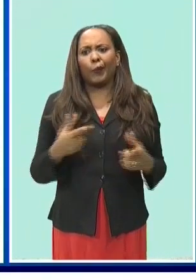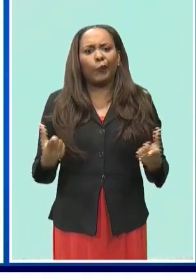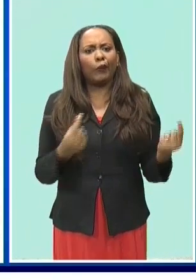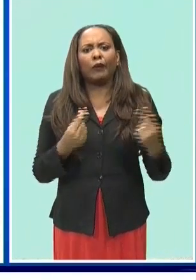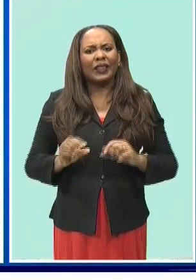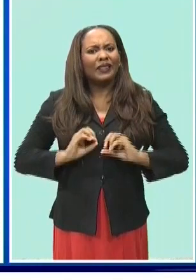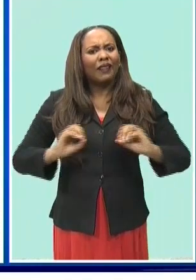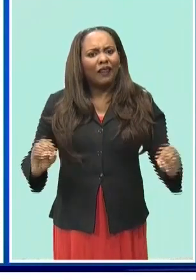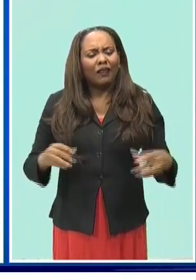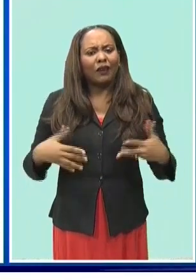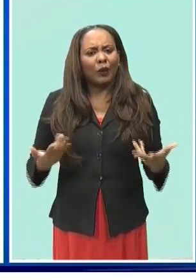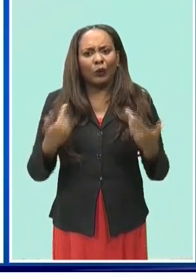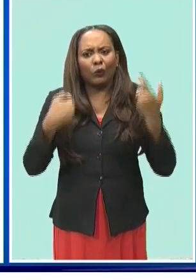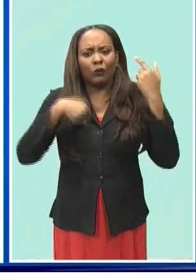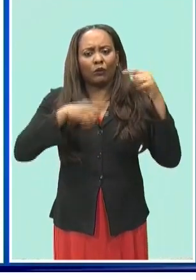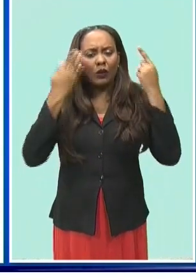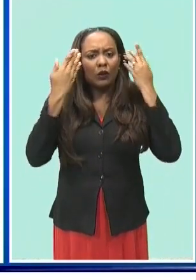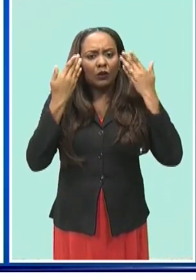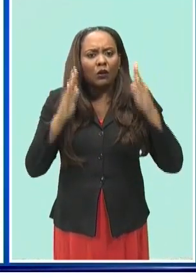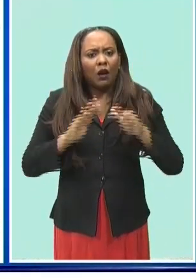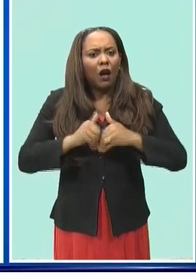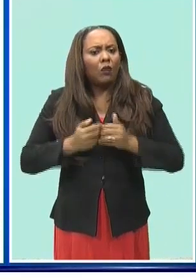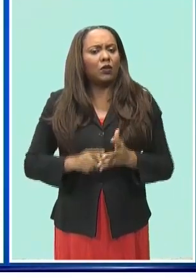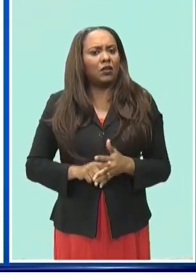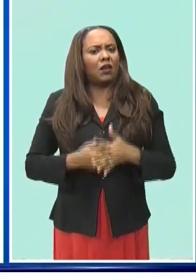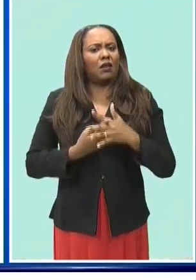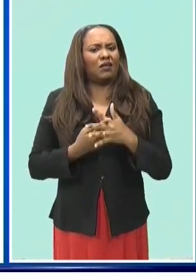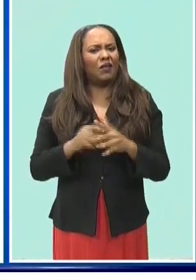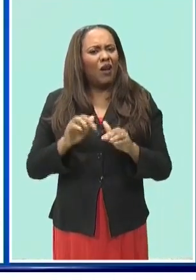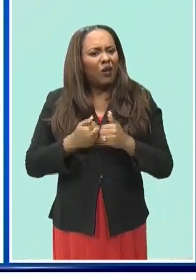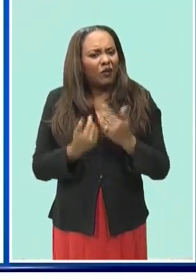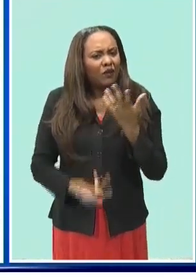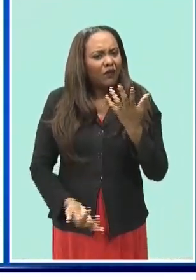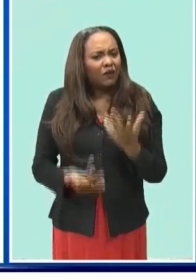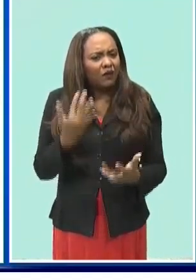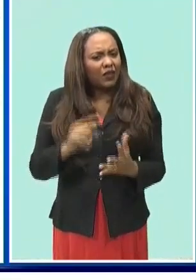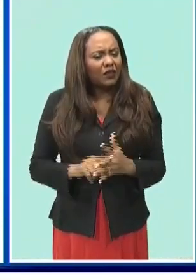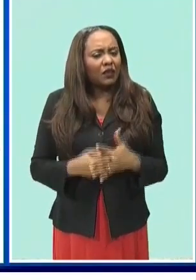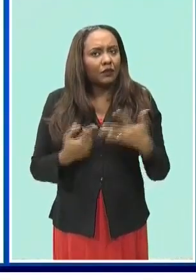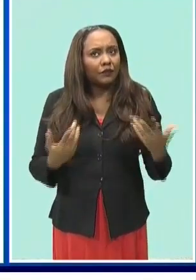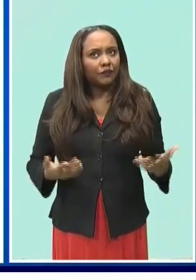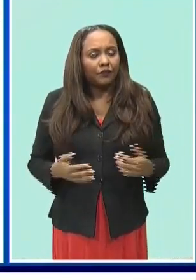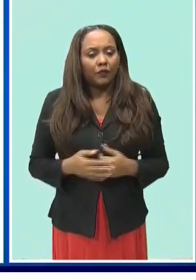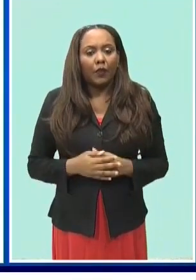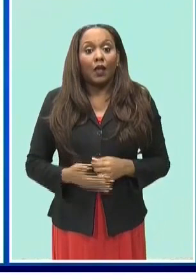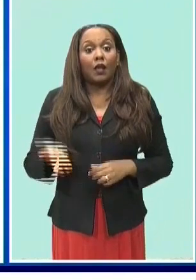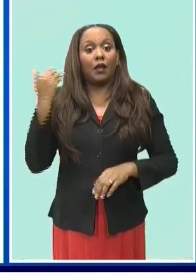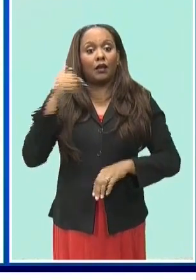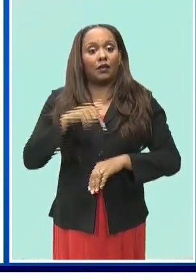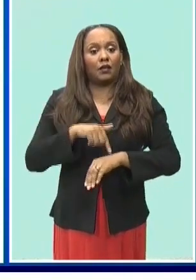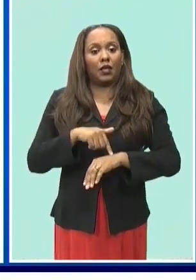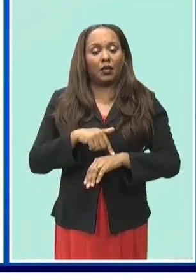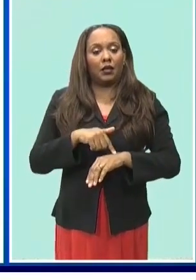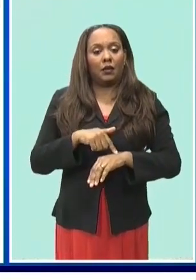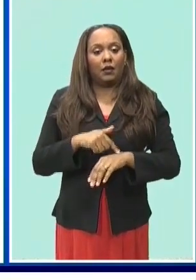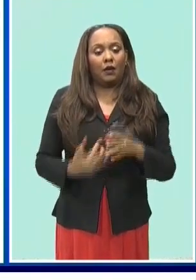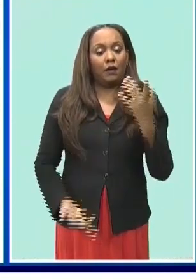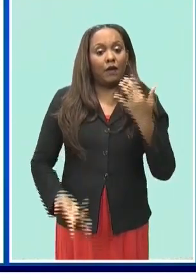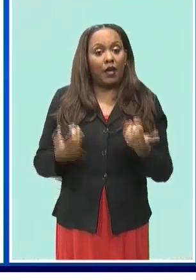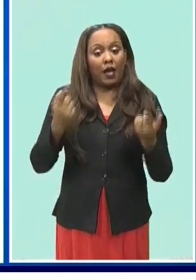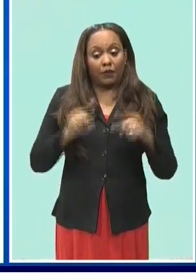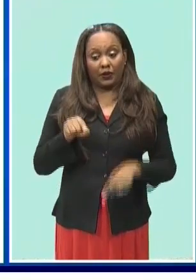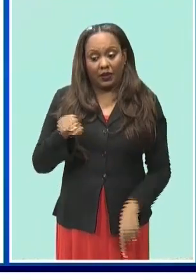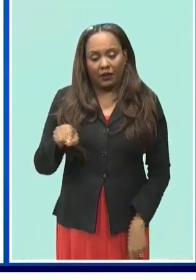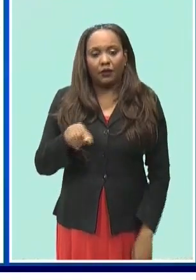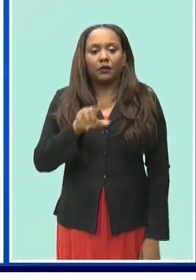and we were just as surprised as anybody else. Bees Recycling was last hit by fire in 2013.